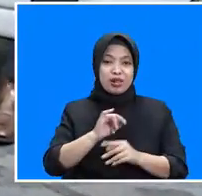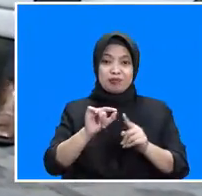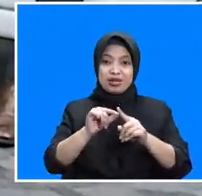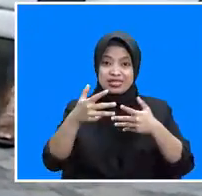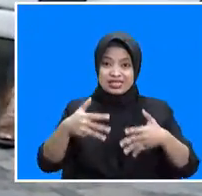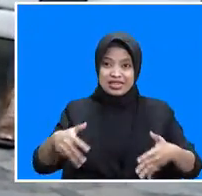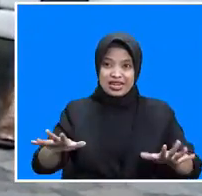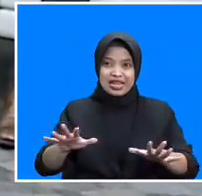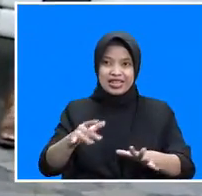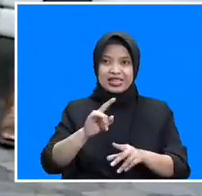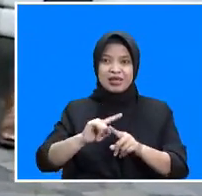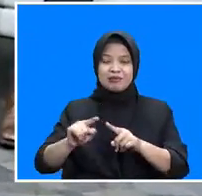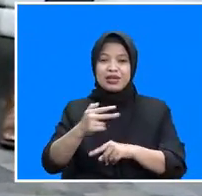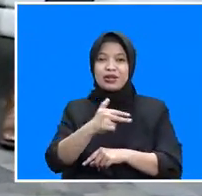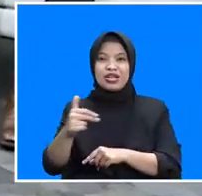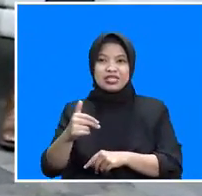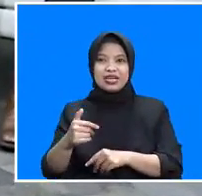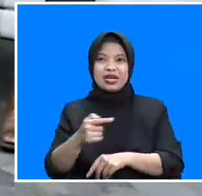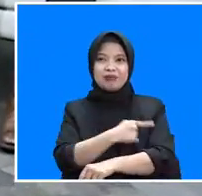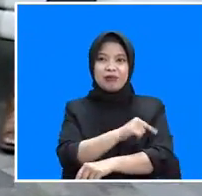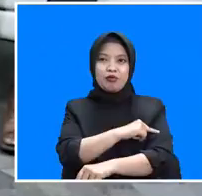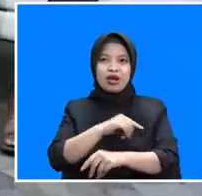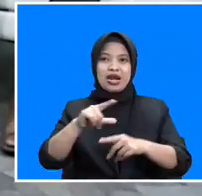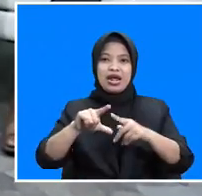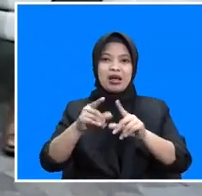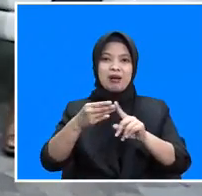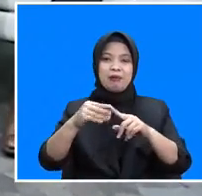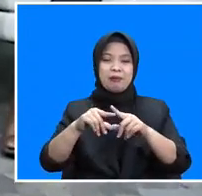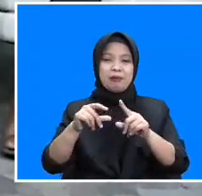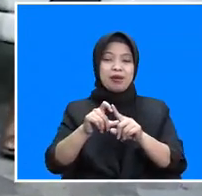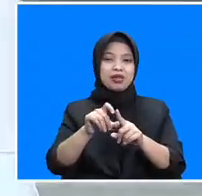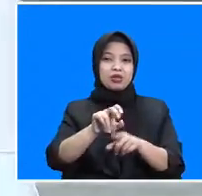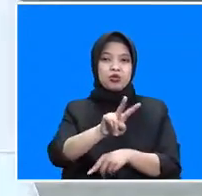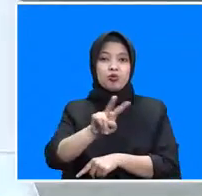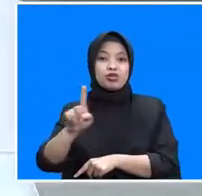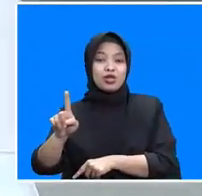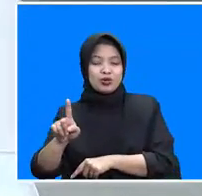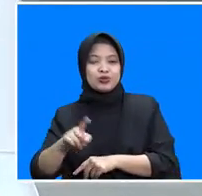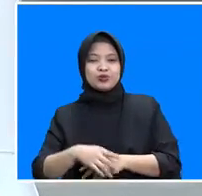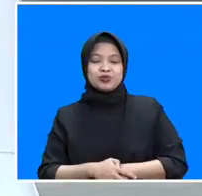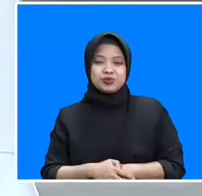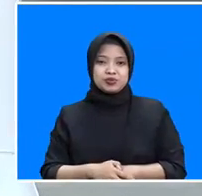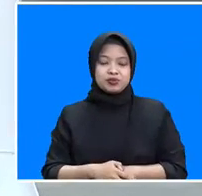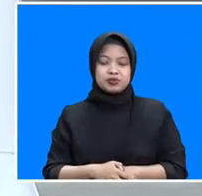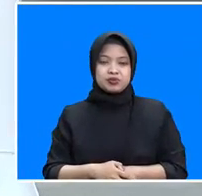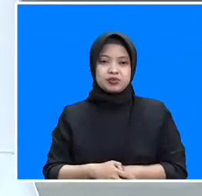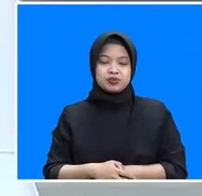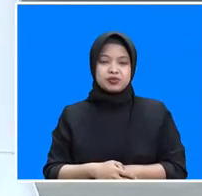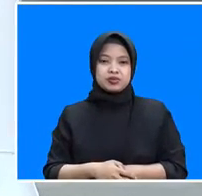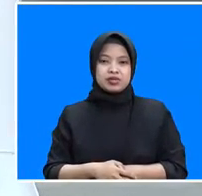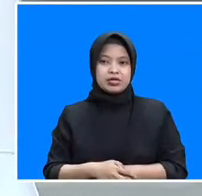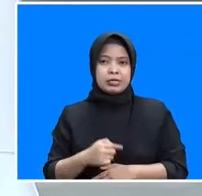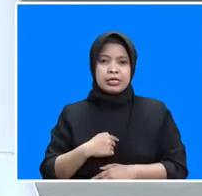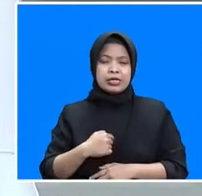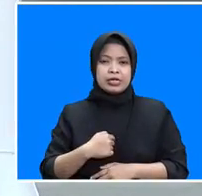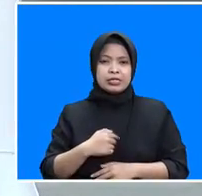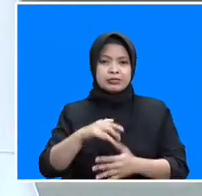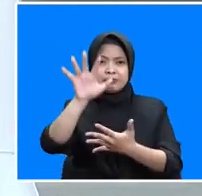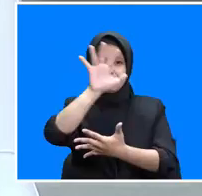the 21st century skills, in which we have the first is about the good spirituality. This is very much